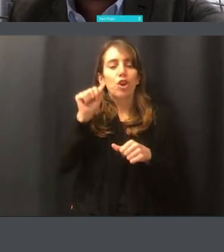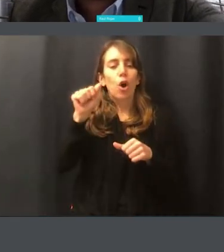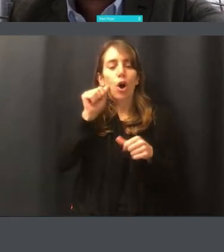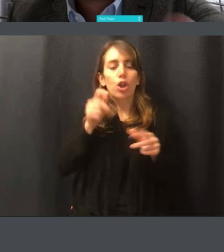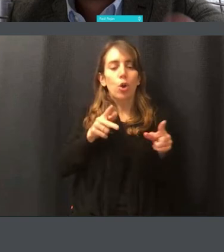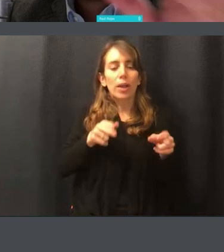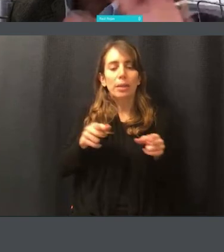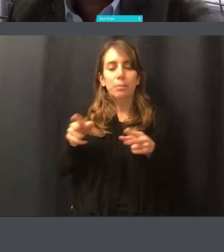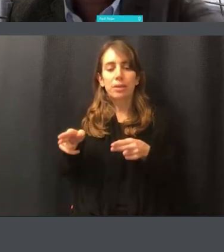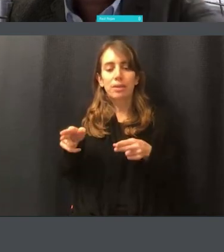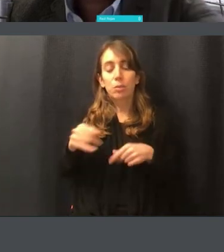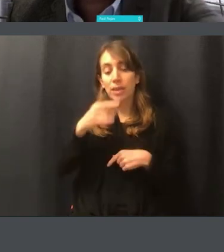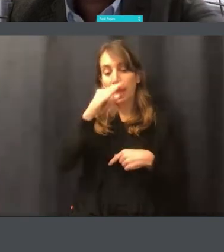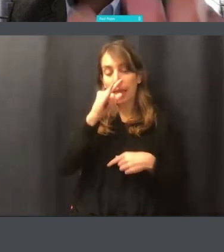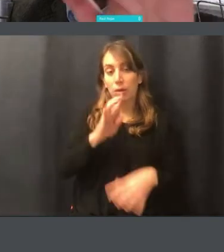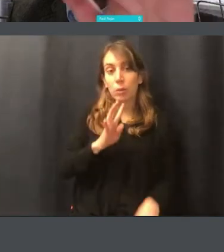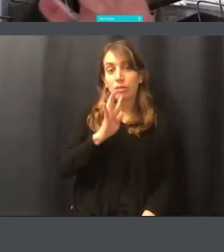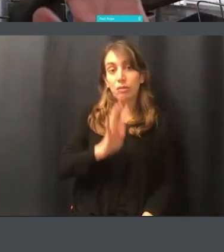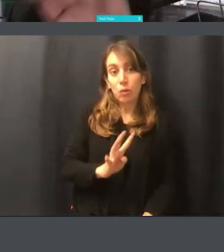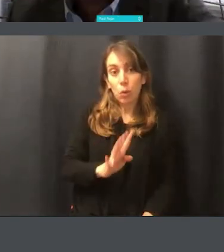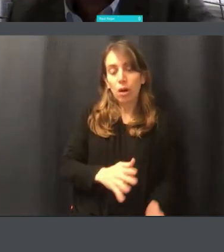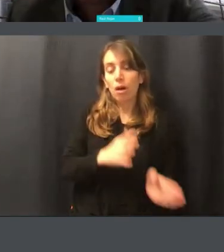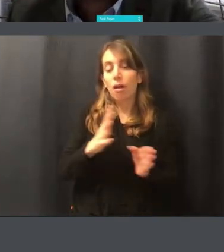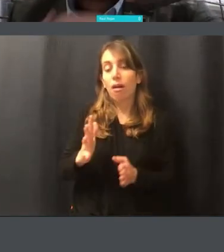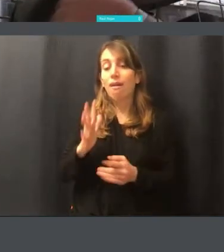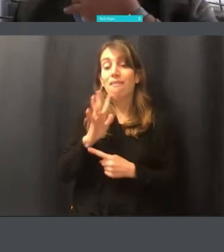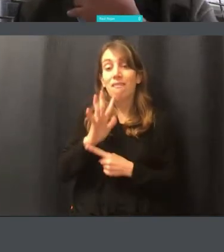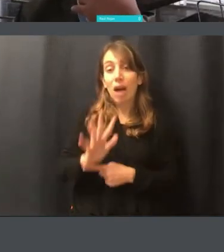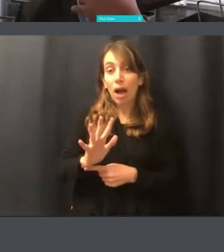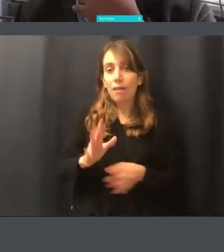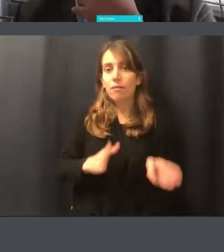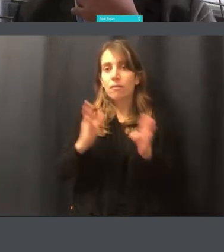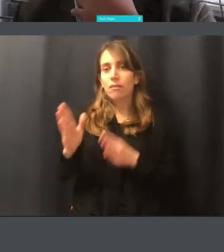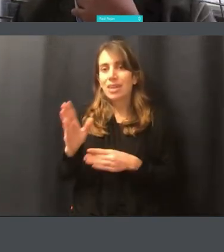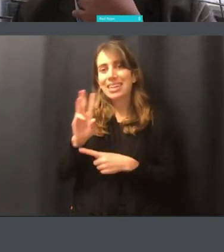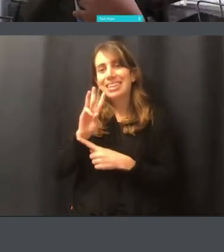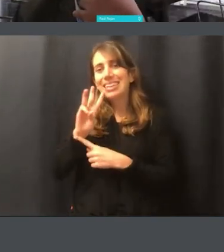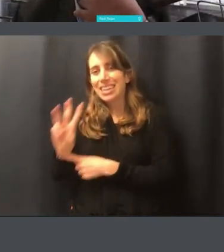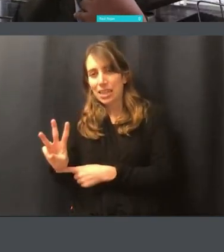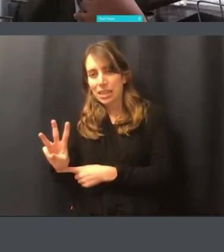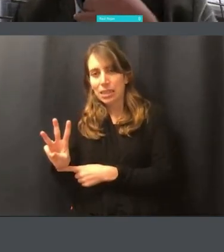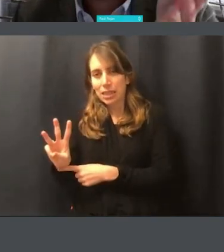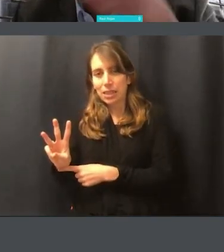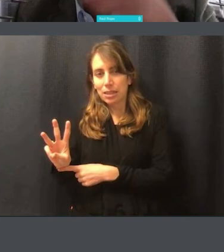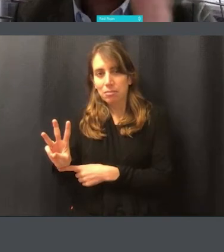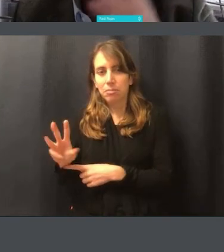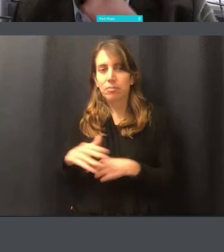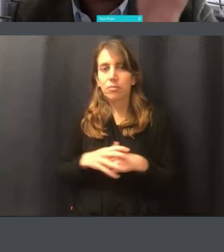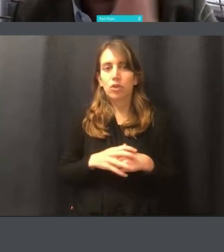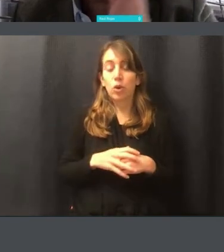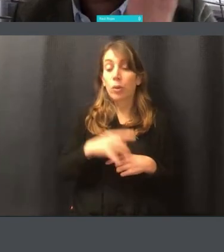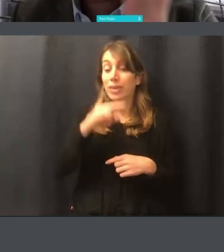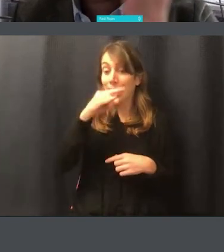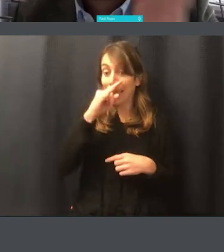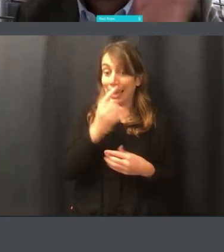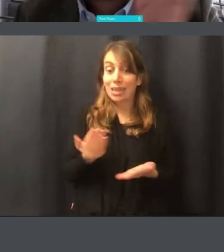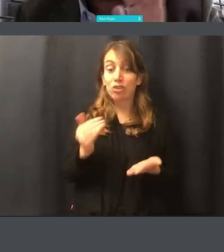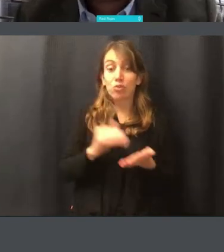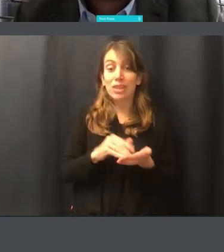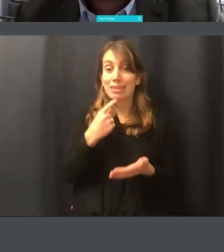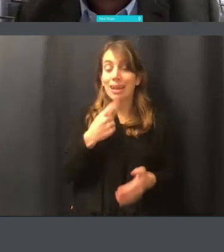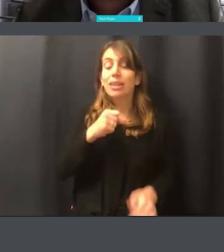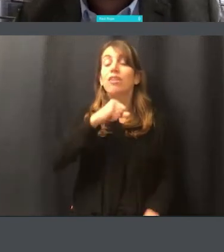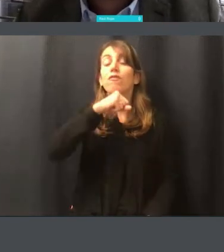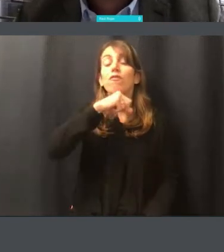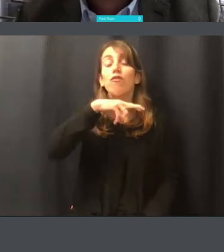4 years, 9 months old, 5 years, 3 months old, and 6 years, 3 months old, right? And the kid's retelling these frog stories